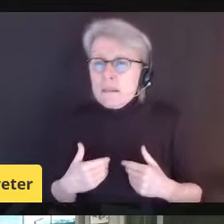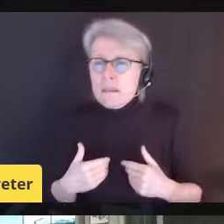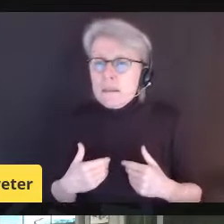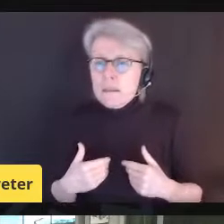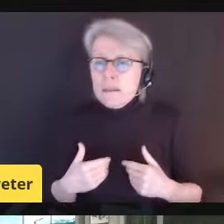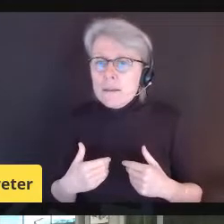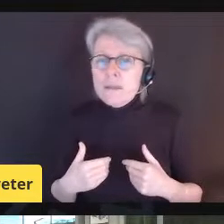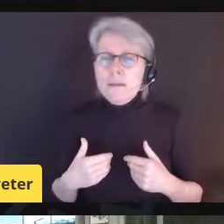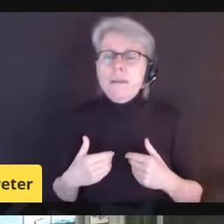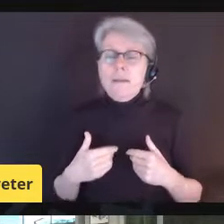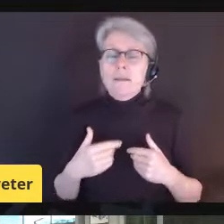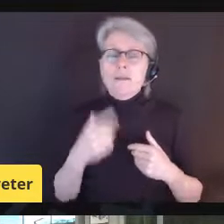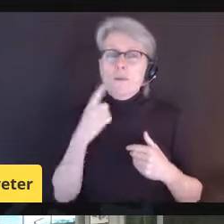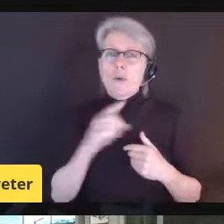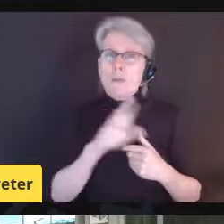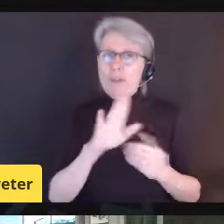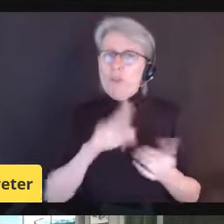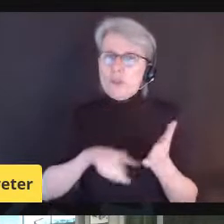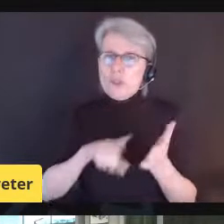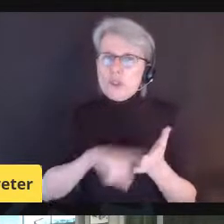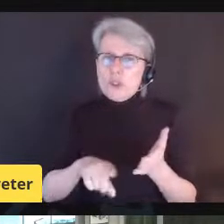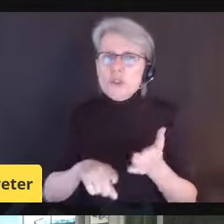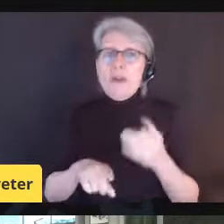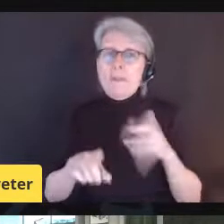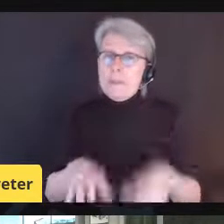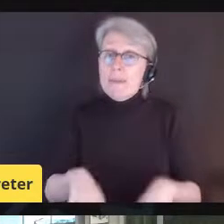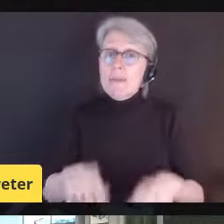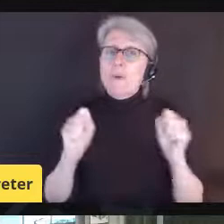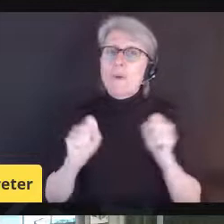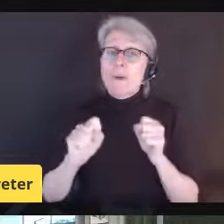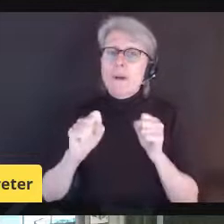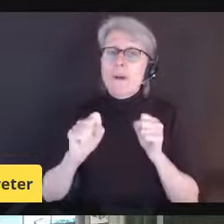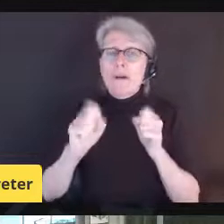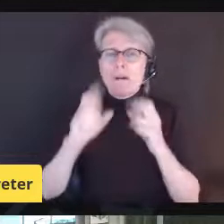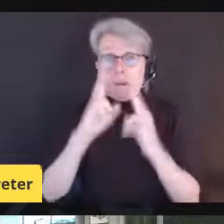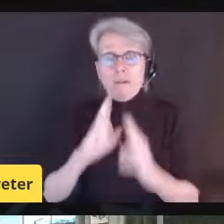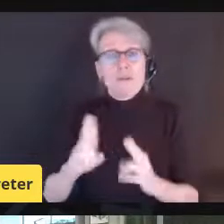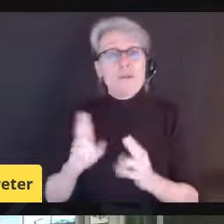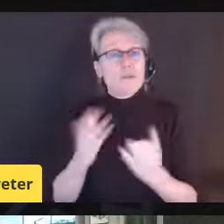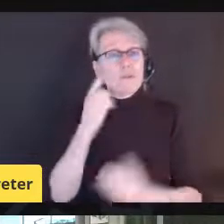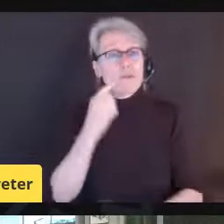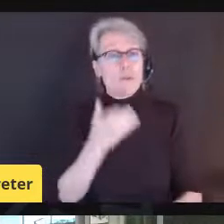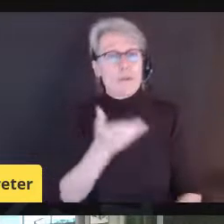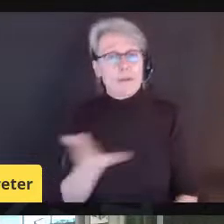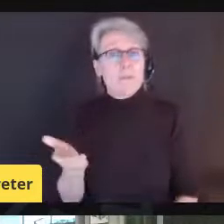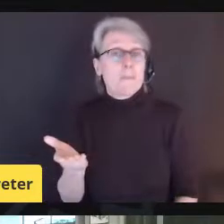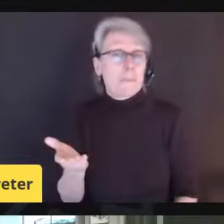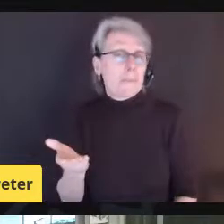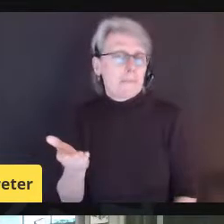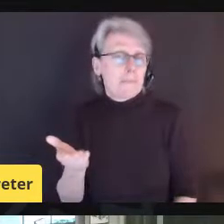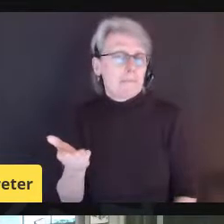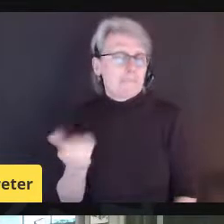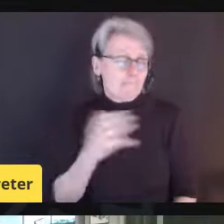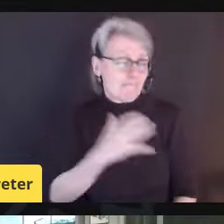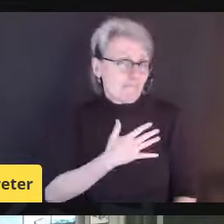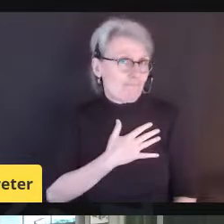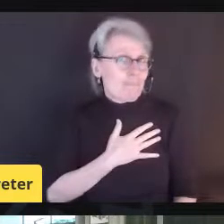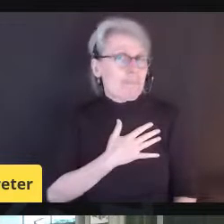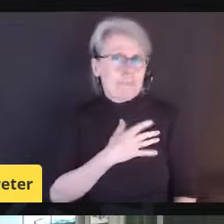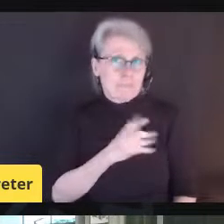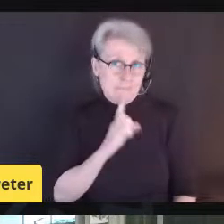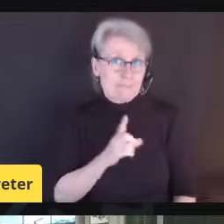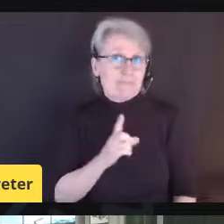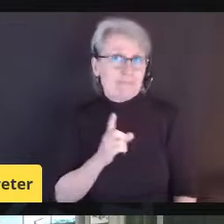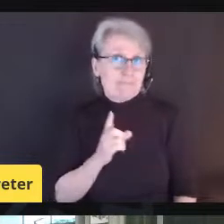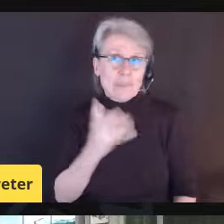the science, and then they hold a memorial service for it. So for the families. And so it's a very